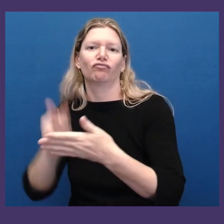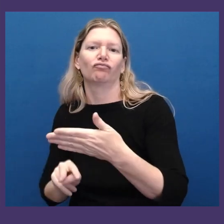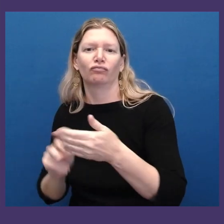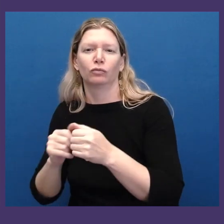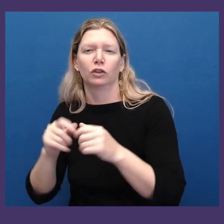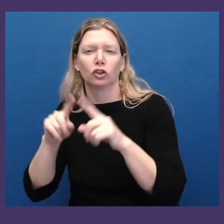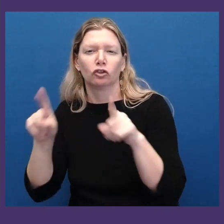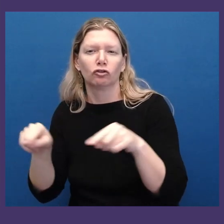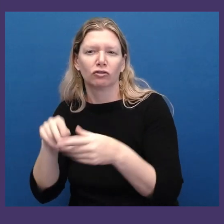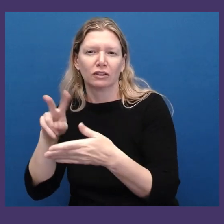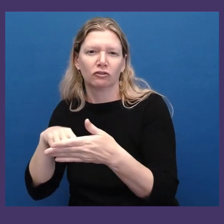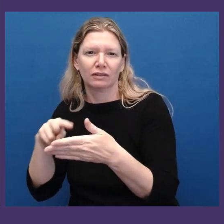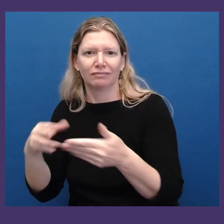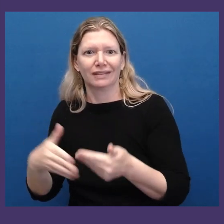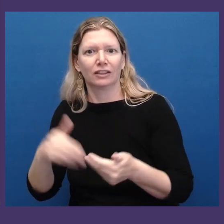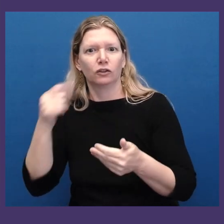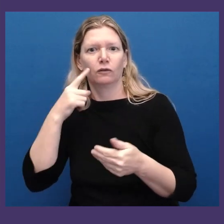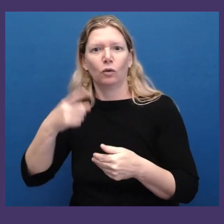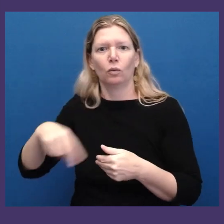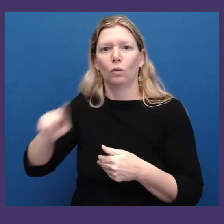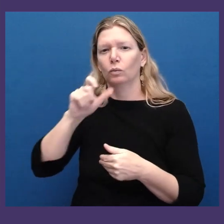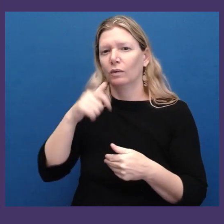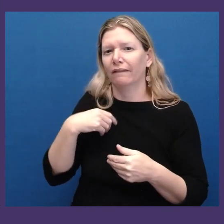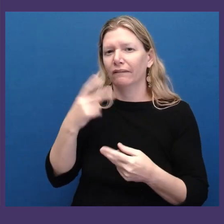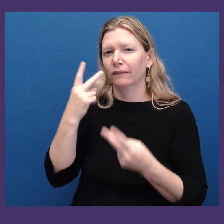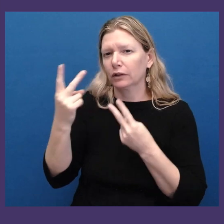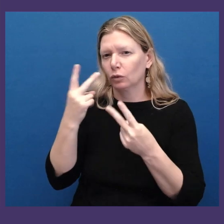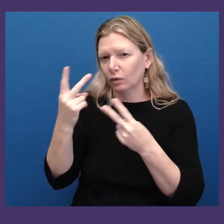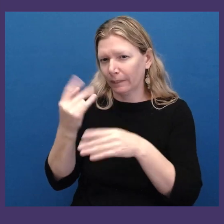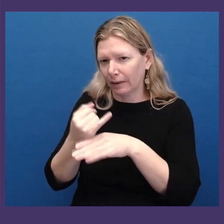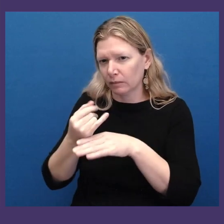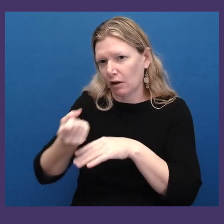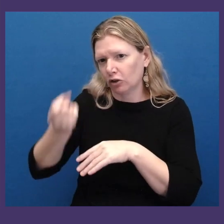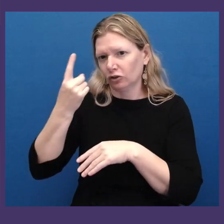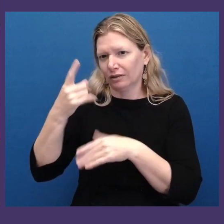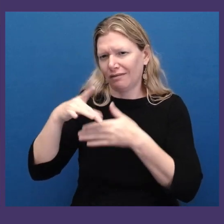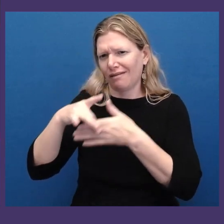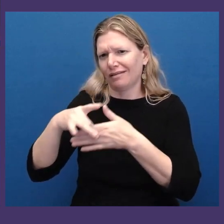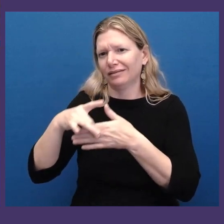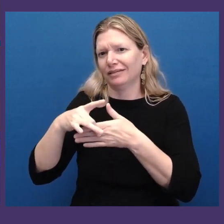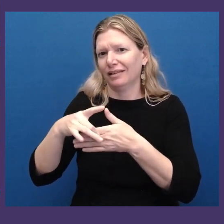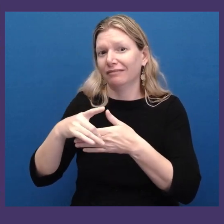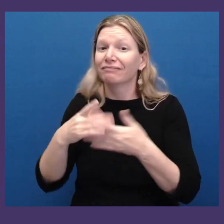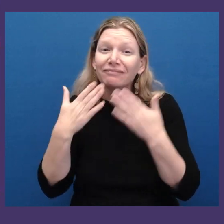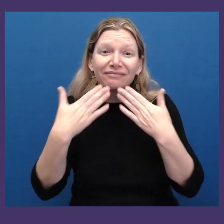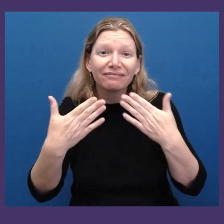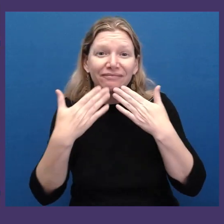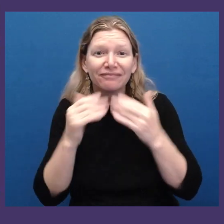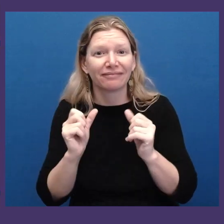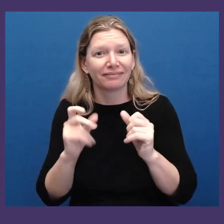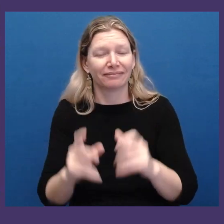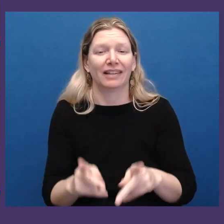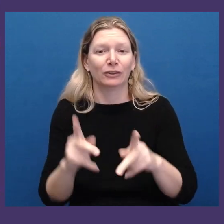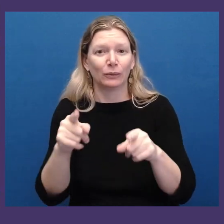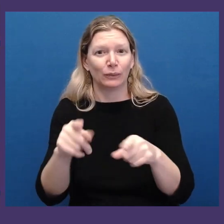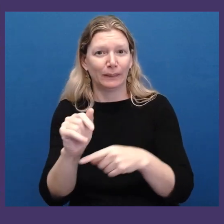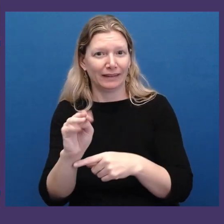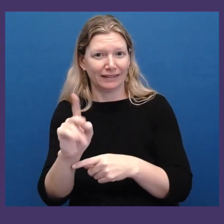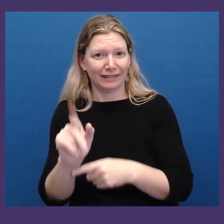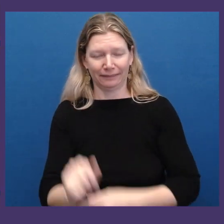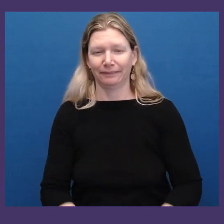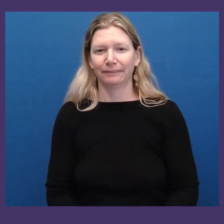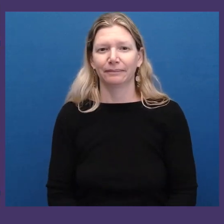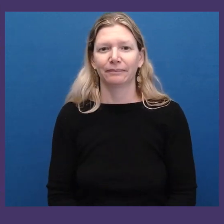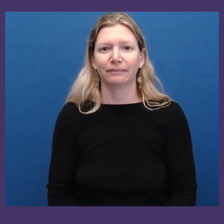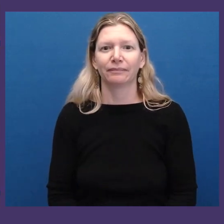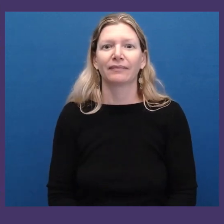visual impairment to understand the content. Thanks all. Back to you, Amanda. Thanks, Ju Young. In the studio. It's exciting to